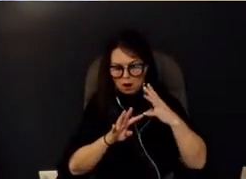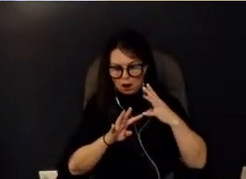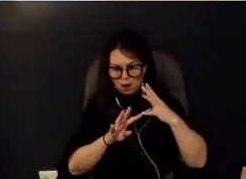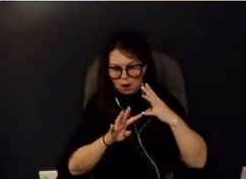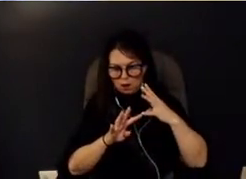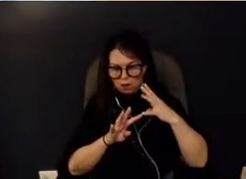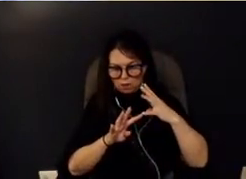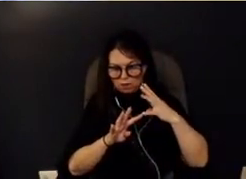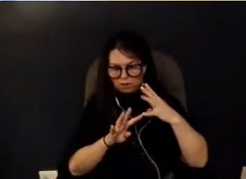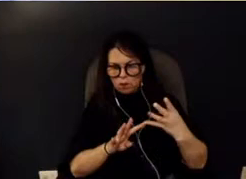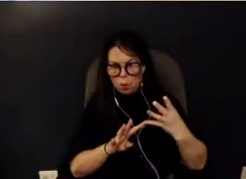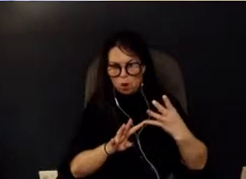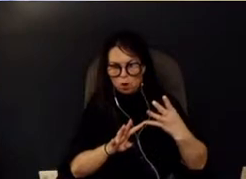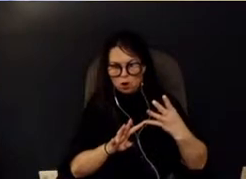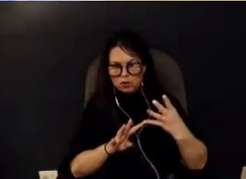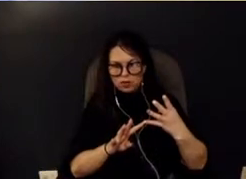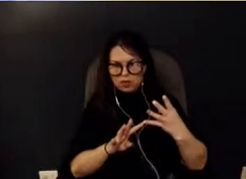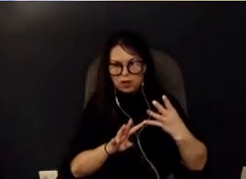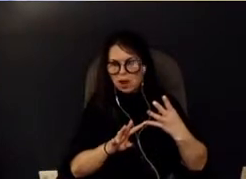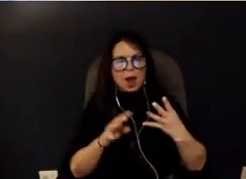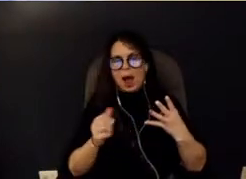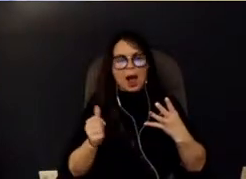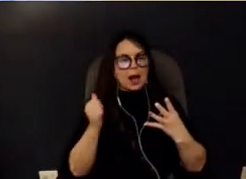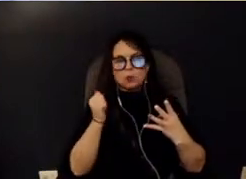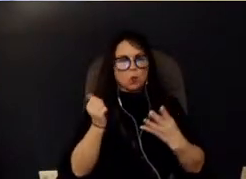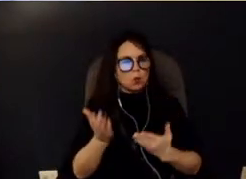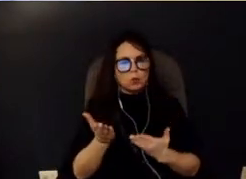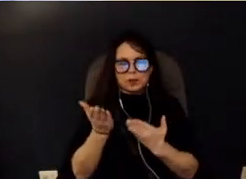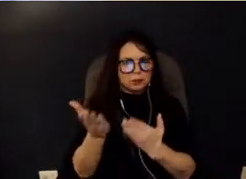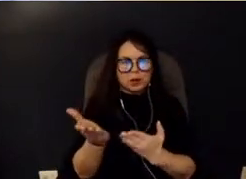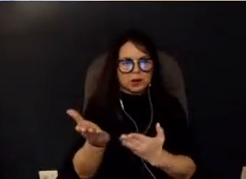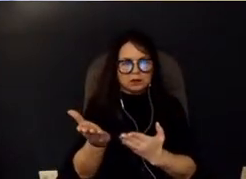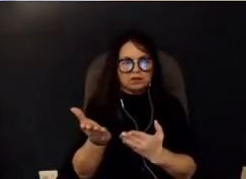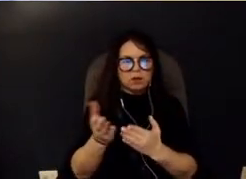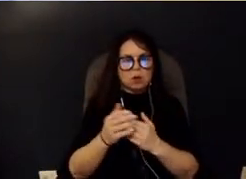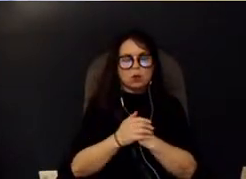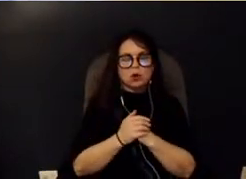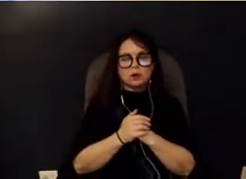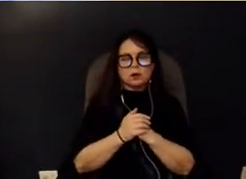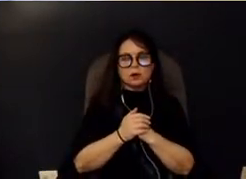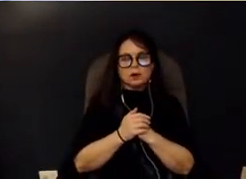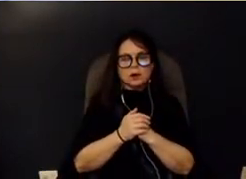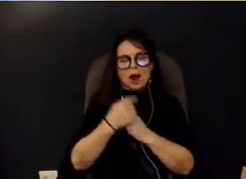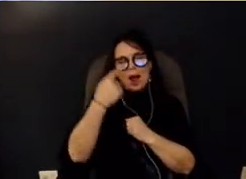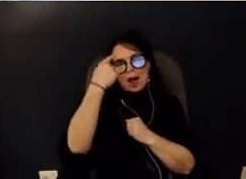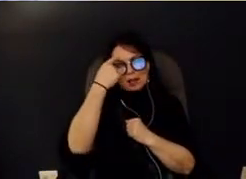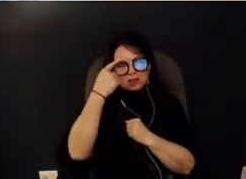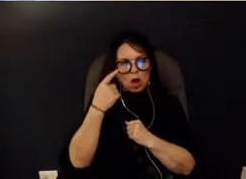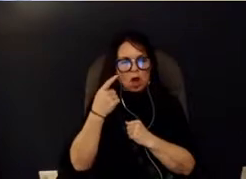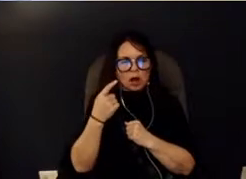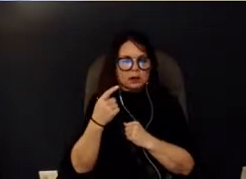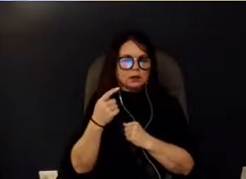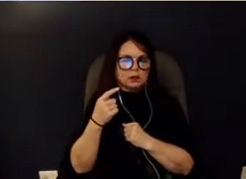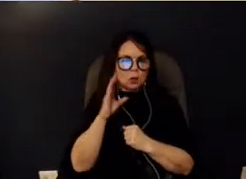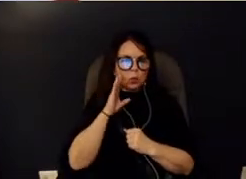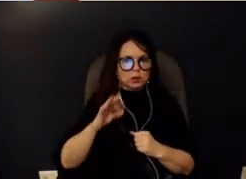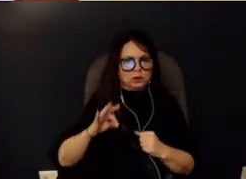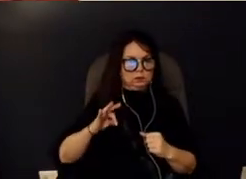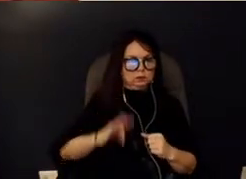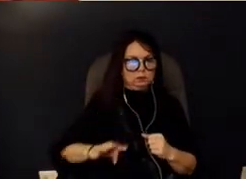two motions. I thought it might be nice if everybody knew that early on in the process. It might make sense to you